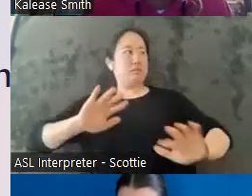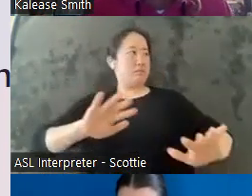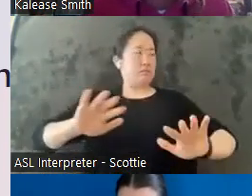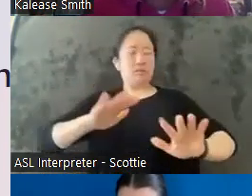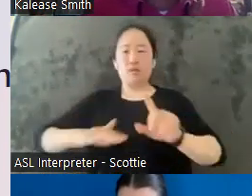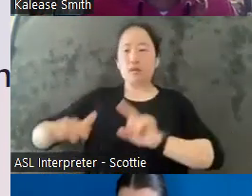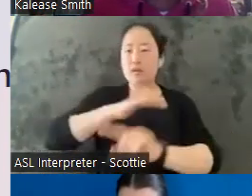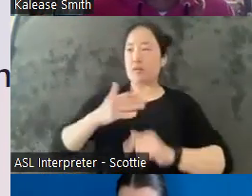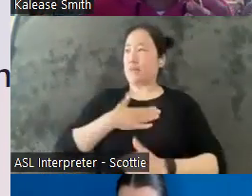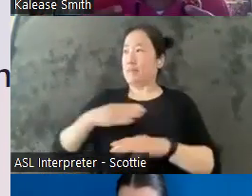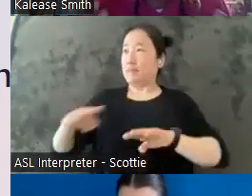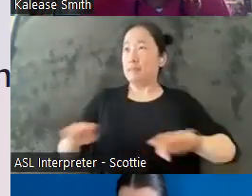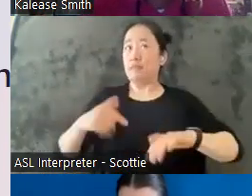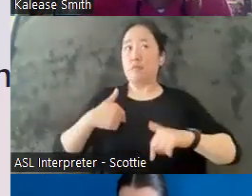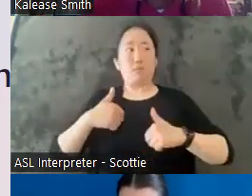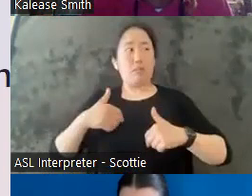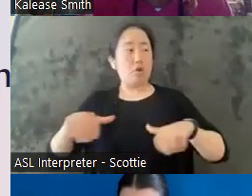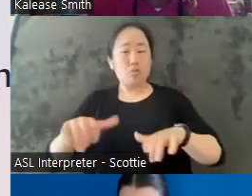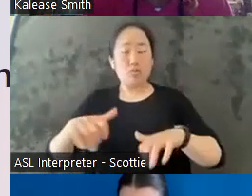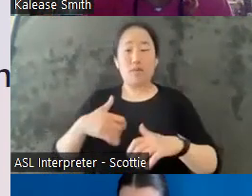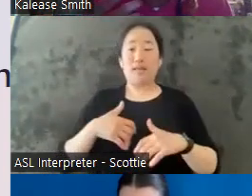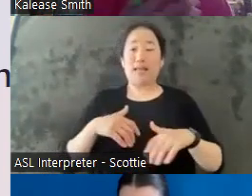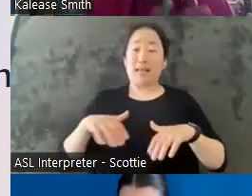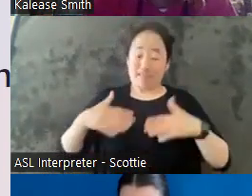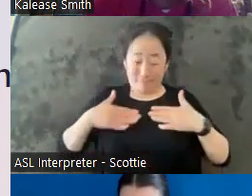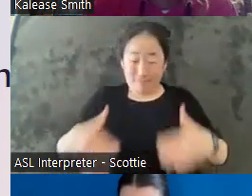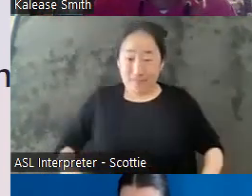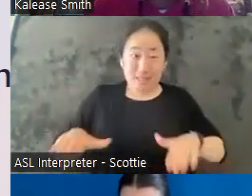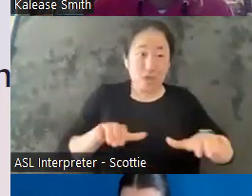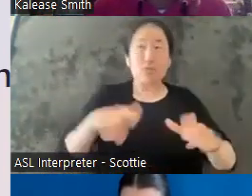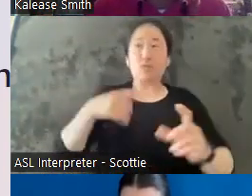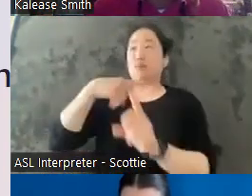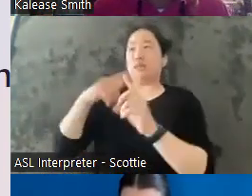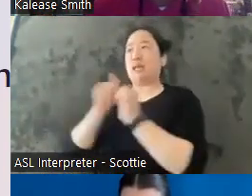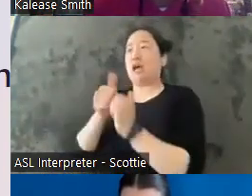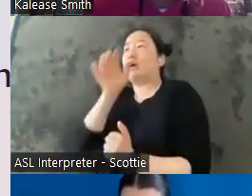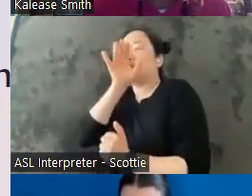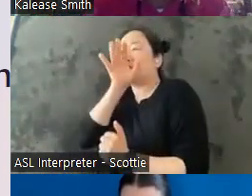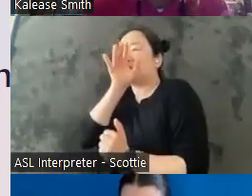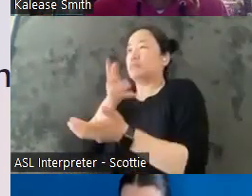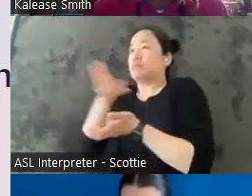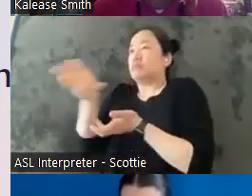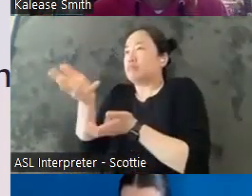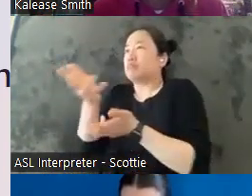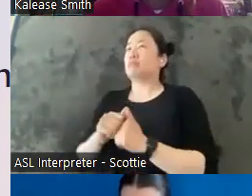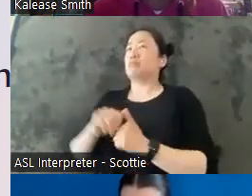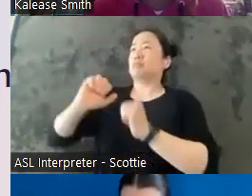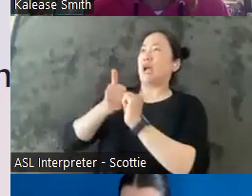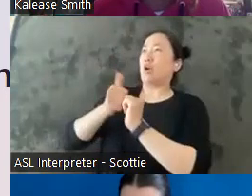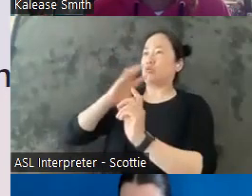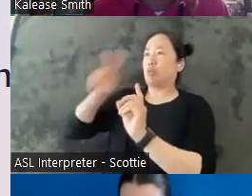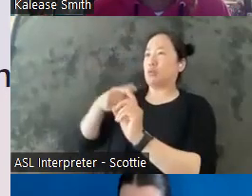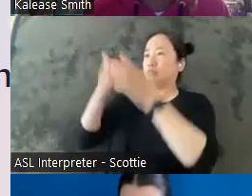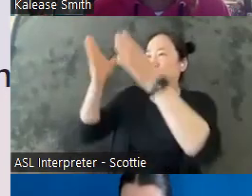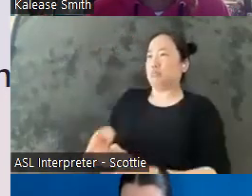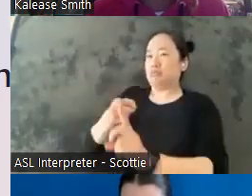our actions, our behavior, and also verbally, how we're speaking to someone or how we're speaking about someone also, I